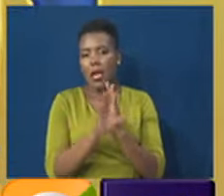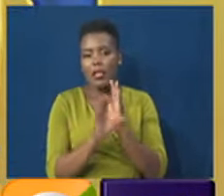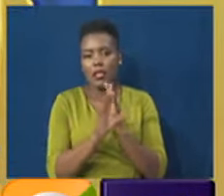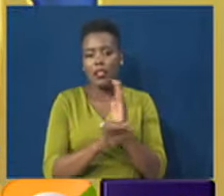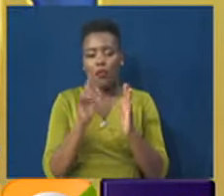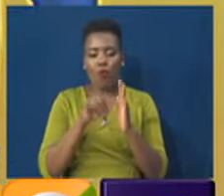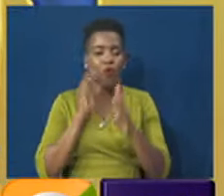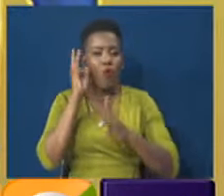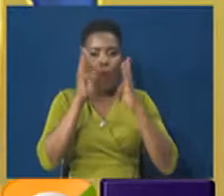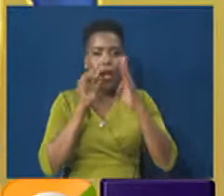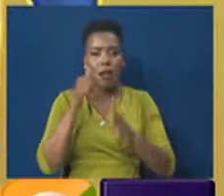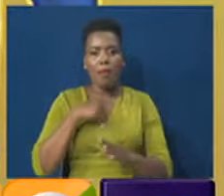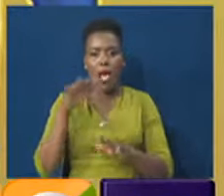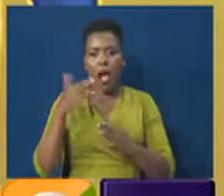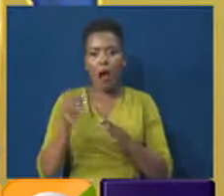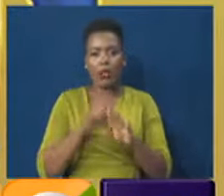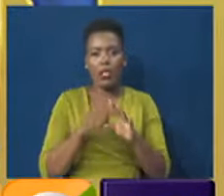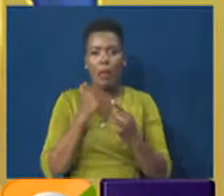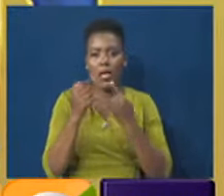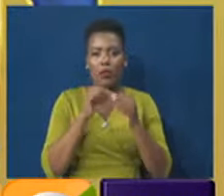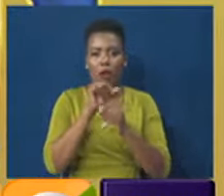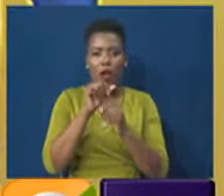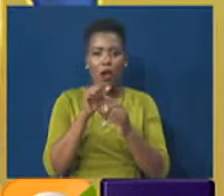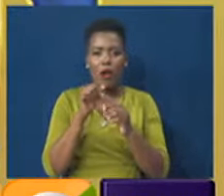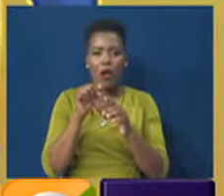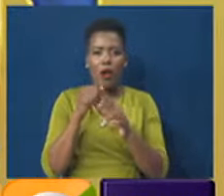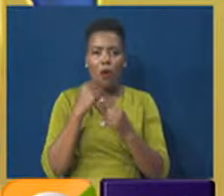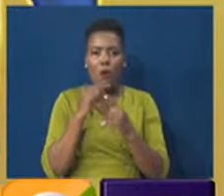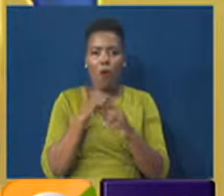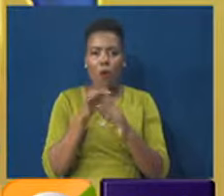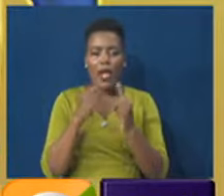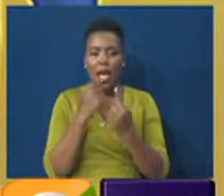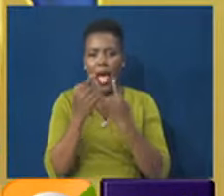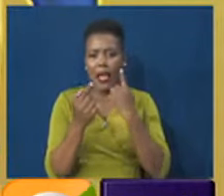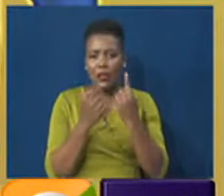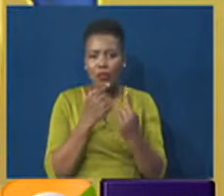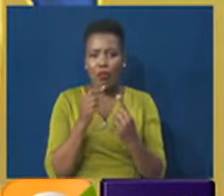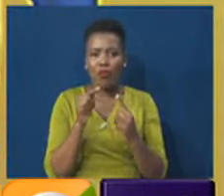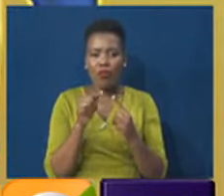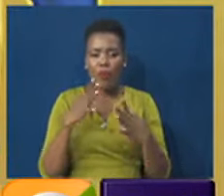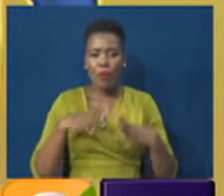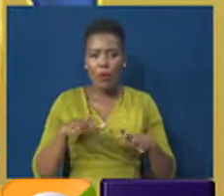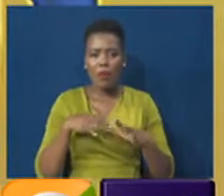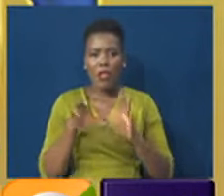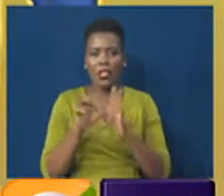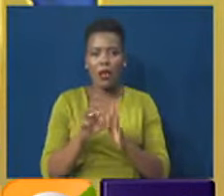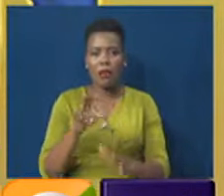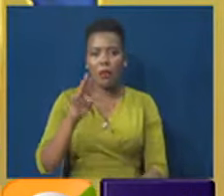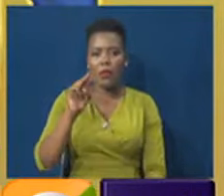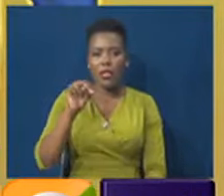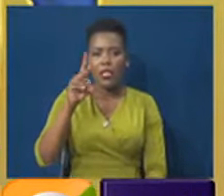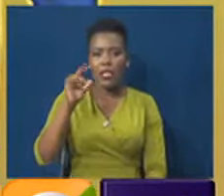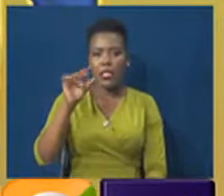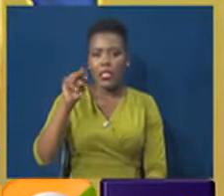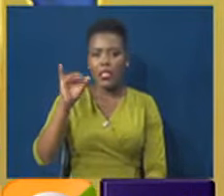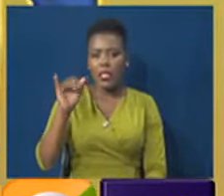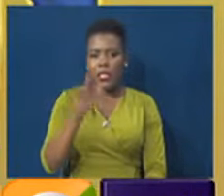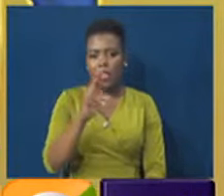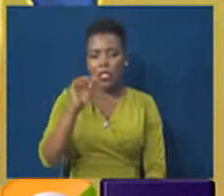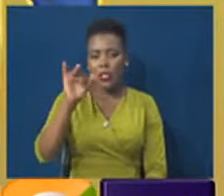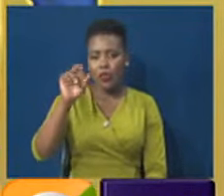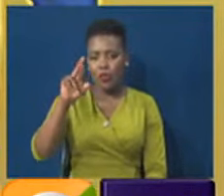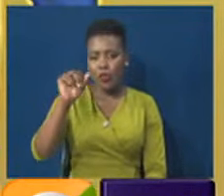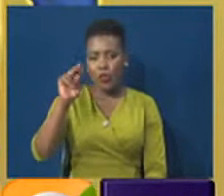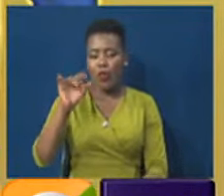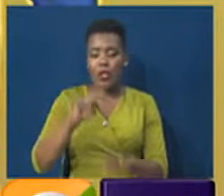worries me is that when I talk to the actual people, and I think Dean DeNiro has mentioned this, when I talked about to the people who voted for